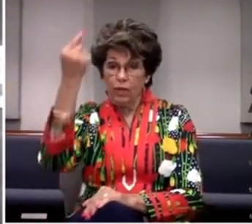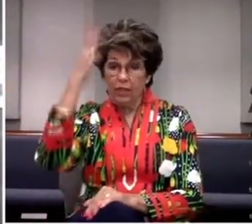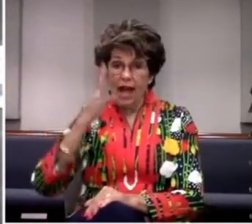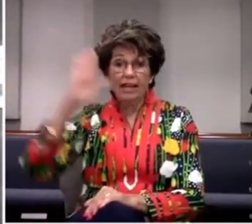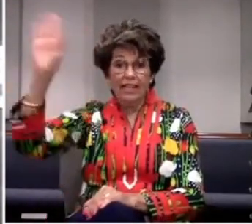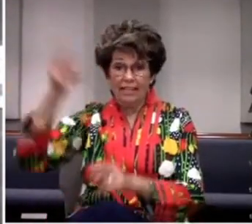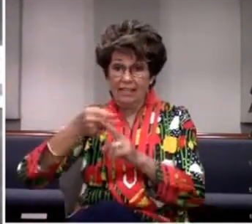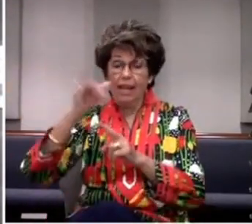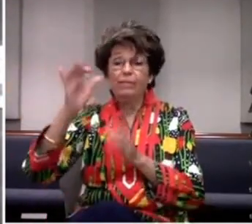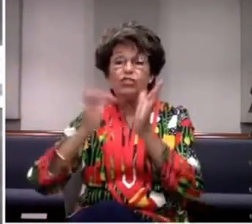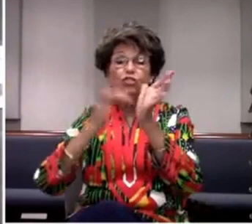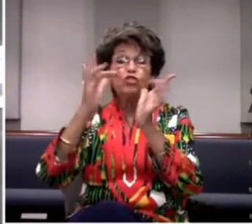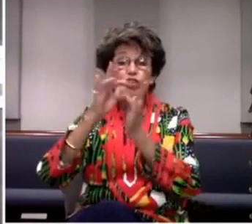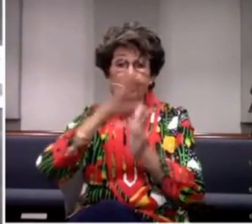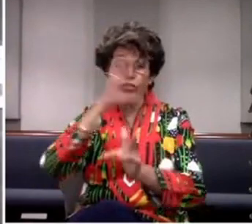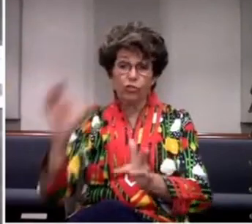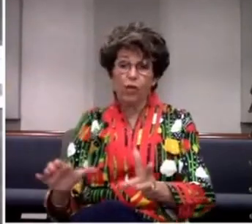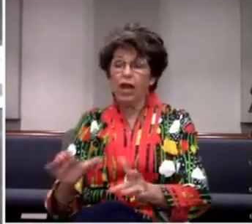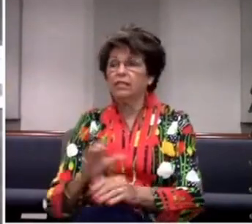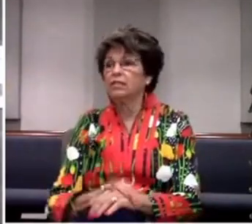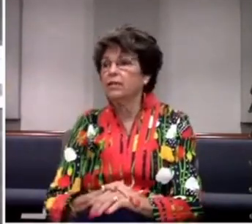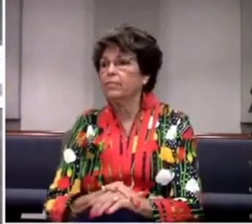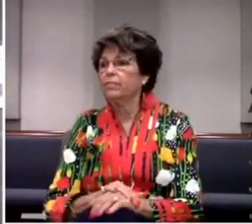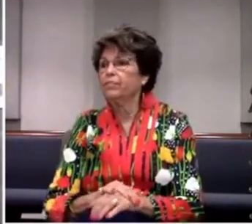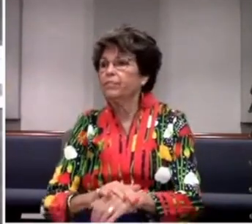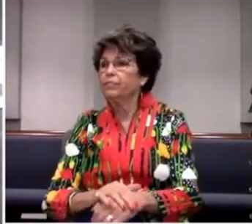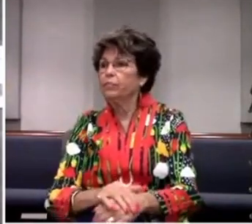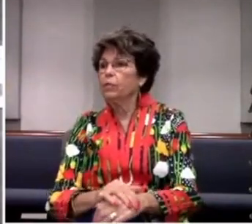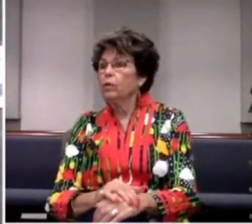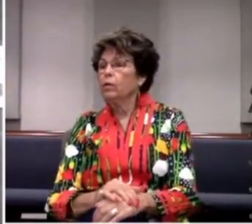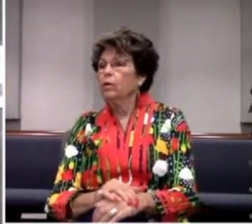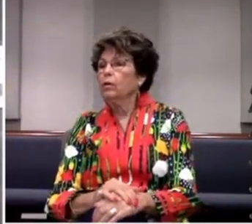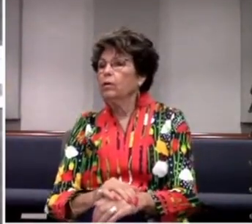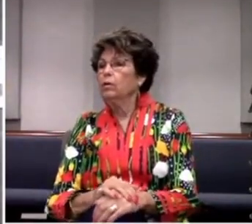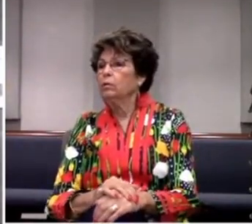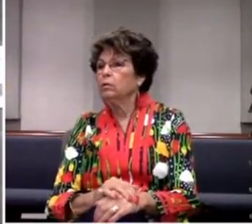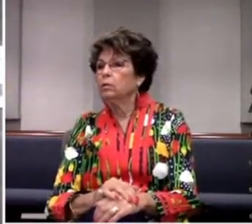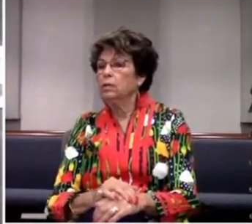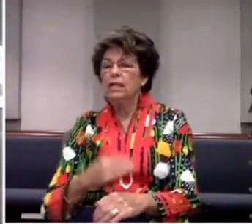And by the way, let me just say something that might blow your mind.